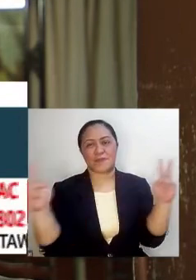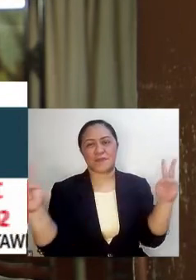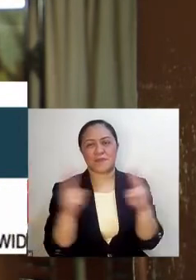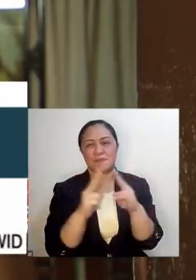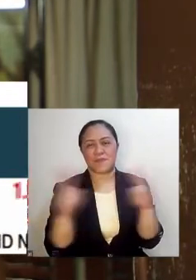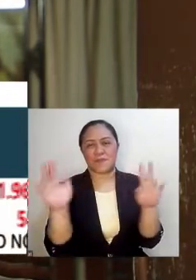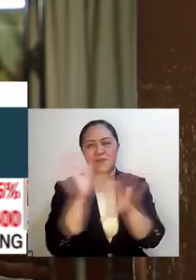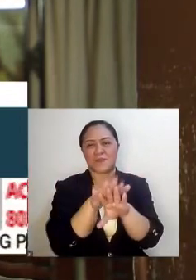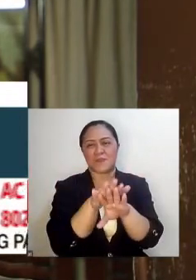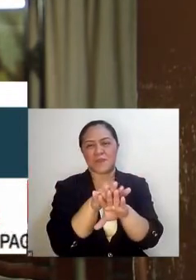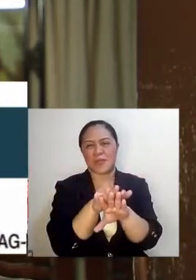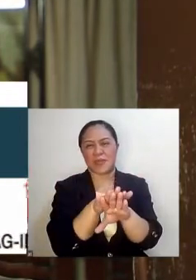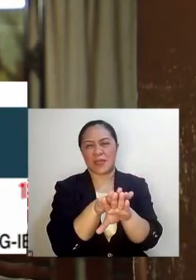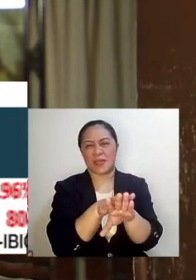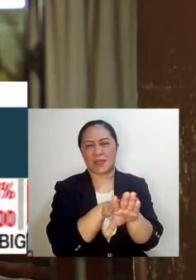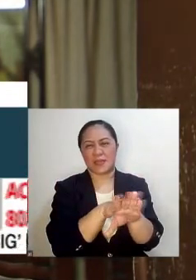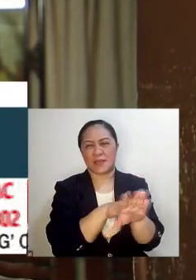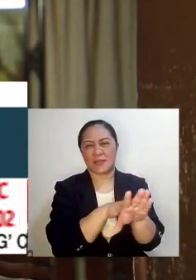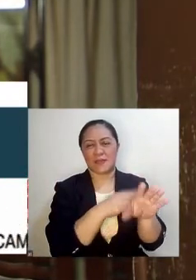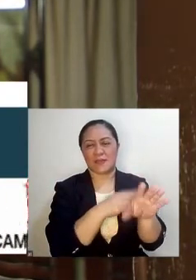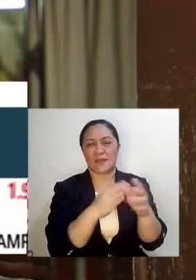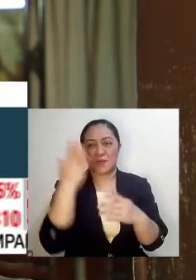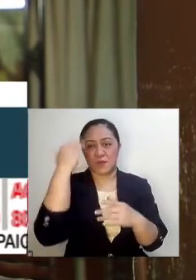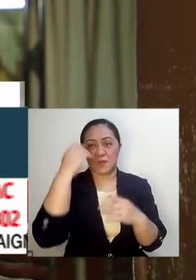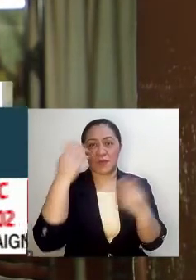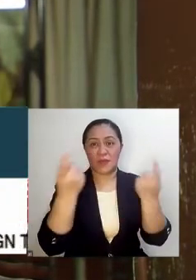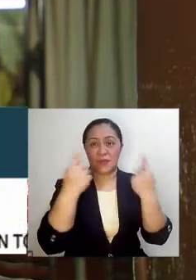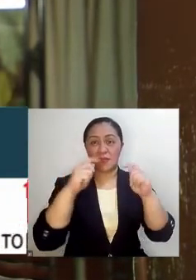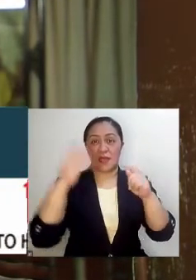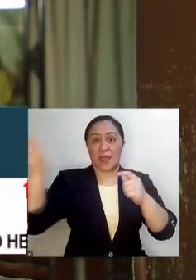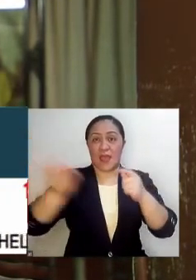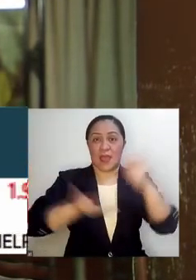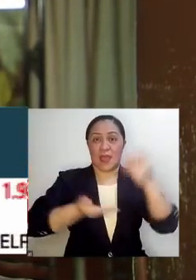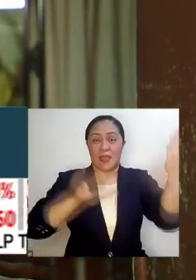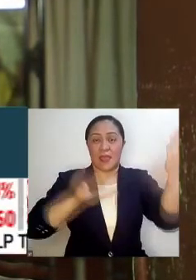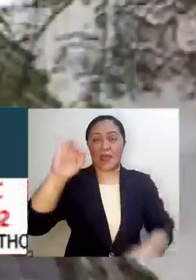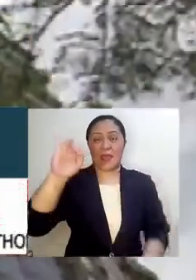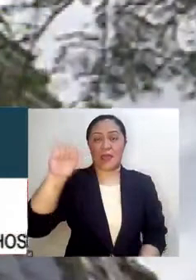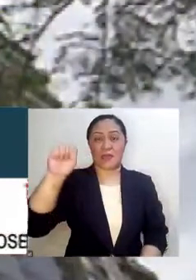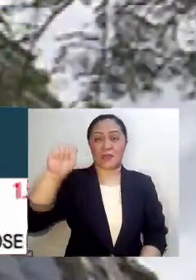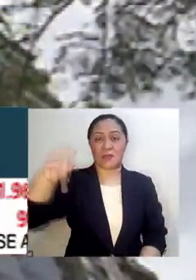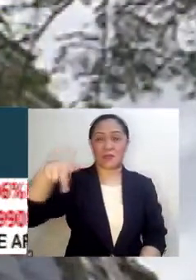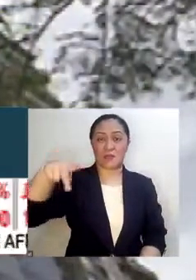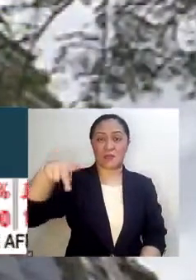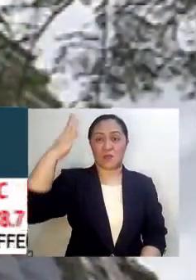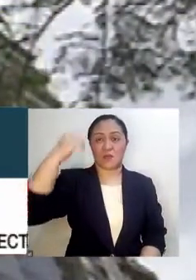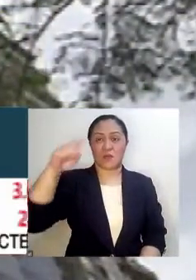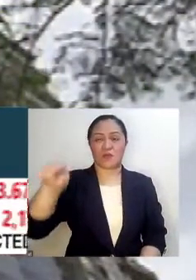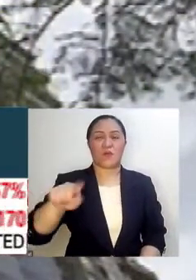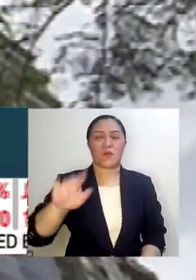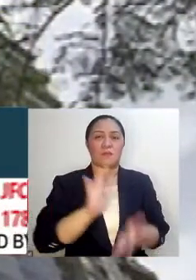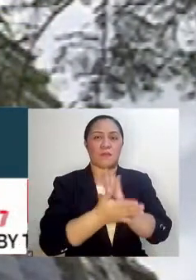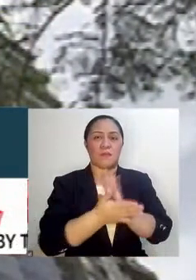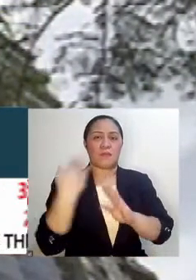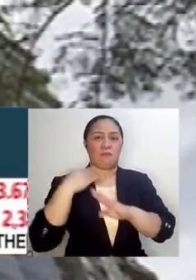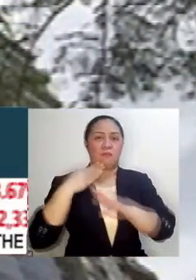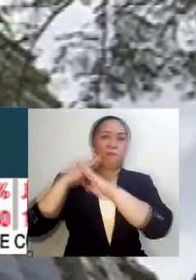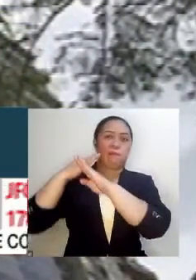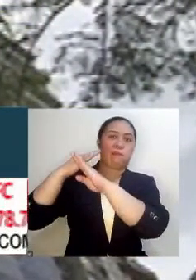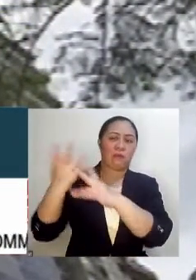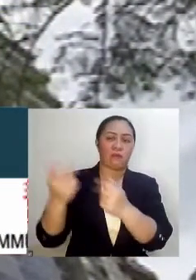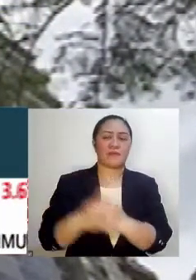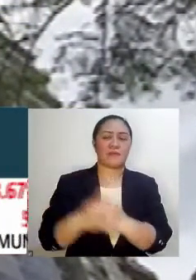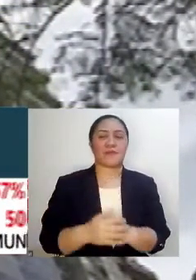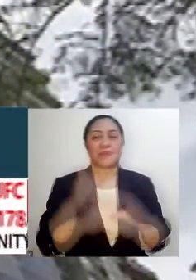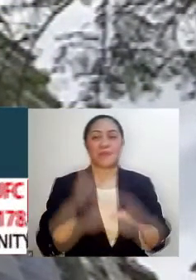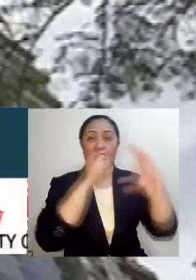try nilang papasukan yung ibang internet provider siguro kasi parang sinasakal. Philippine Telecoms say they are doing their